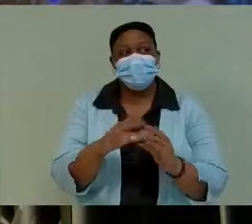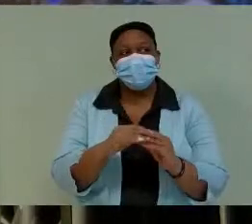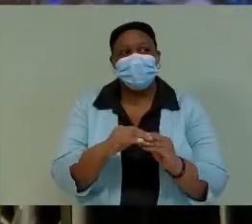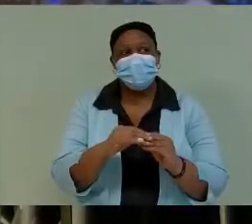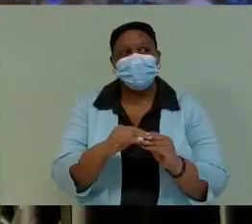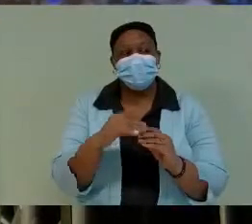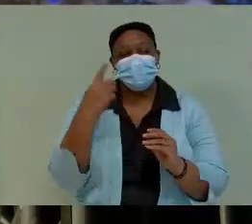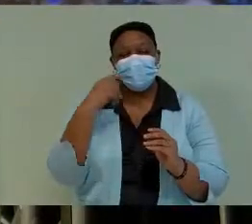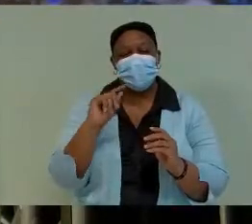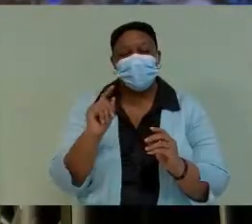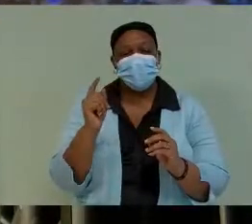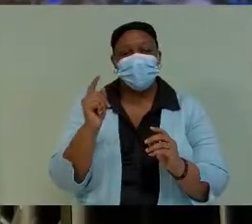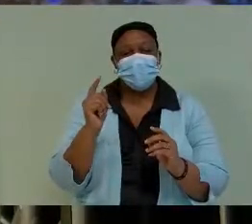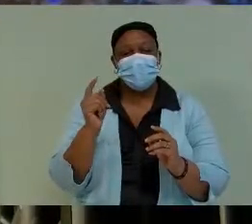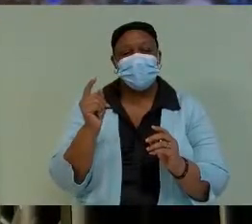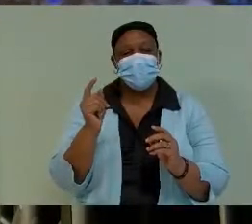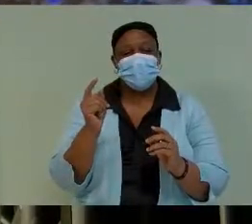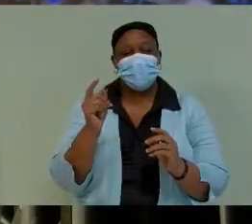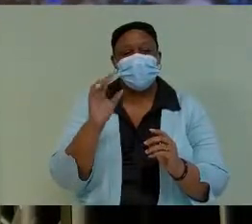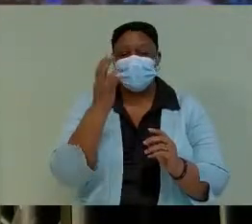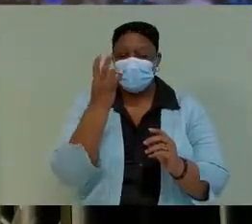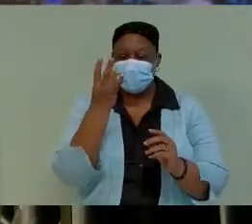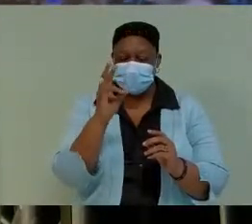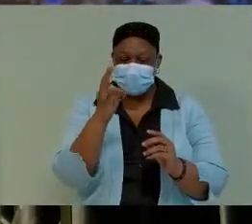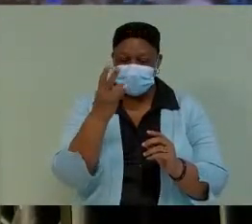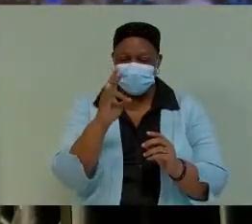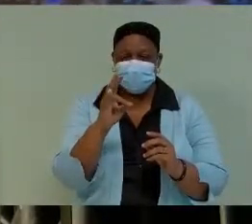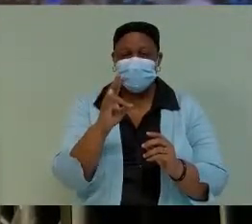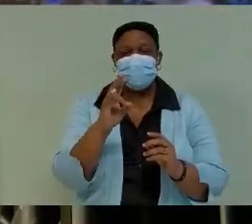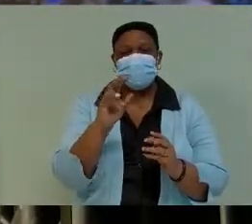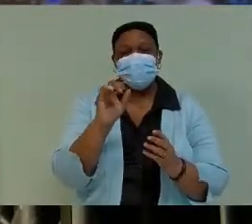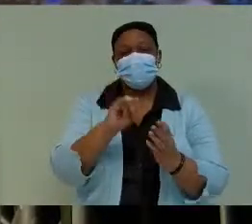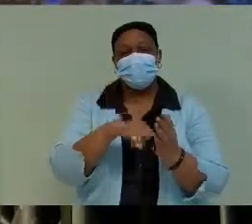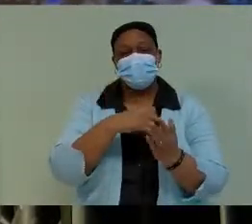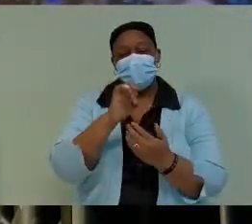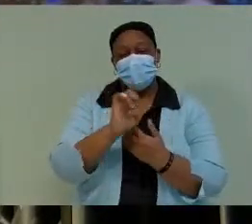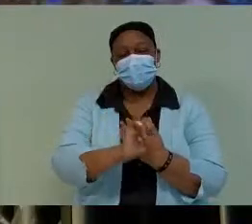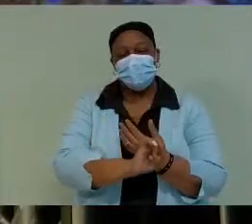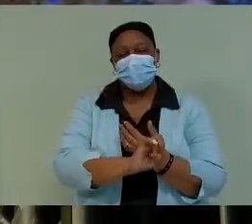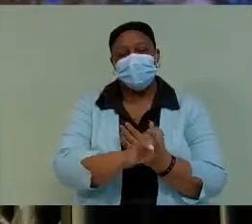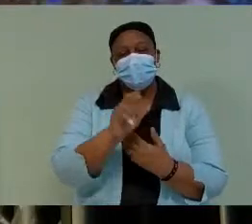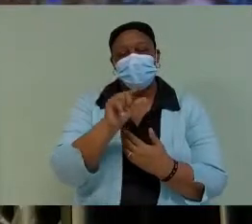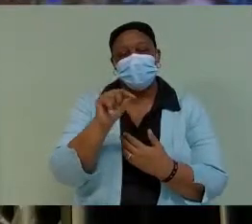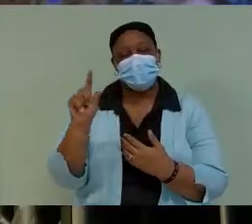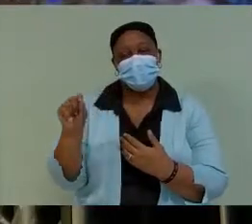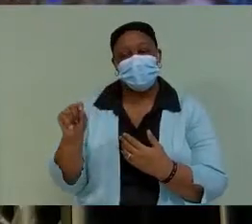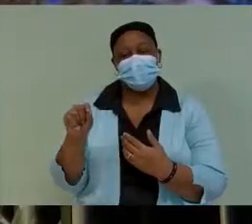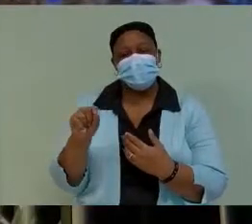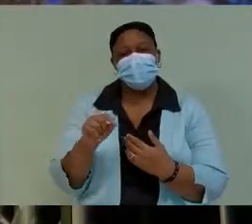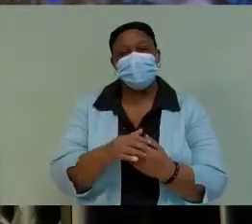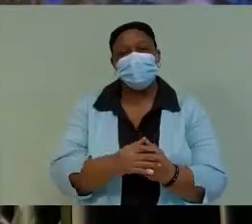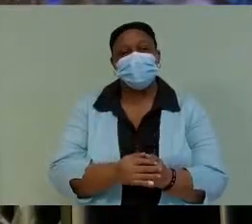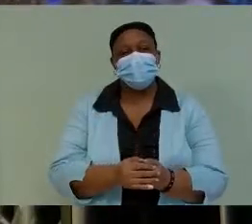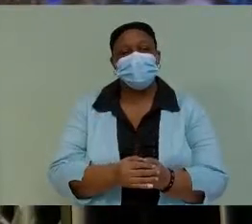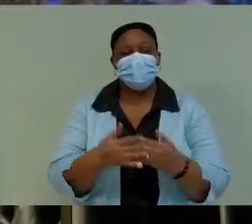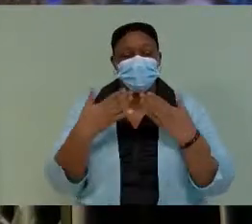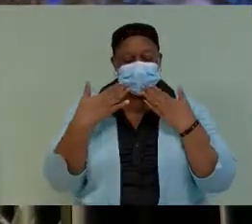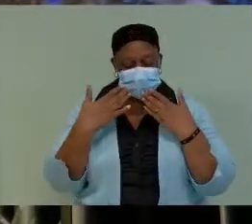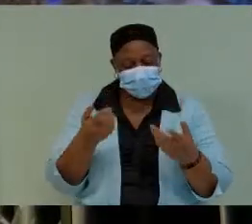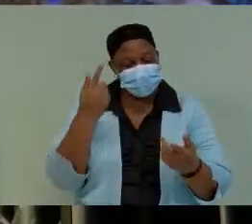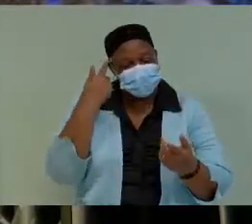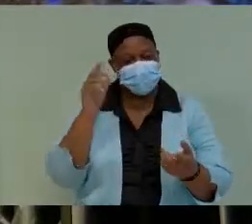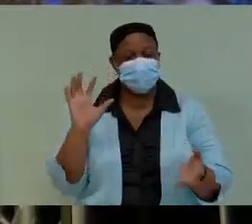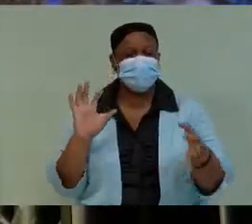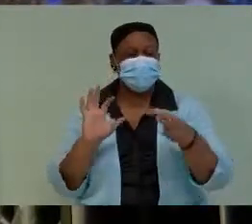briefing for the 17th of June 2020. We thank you very